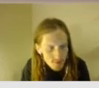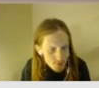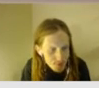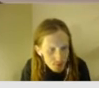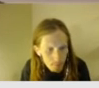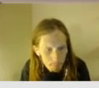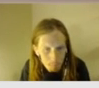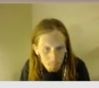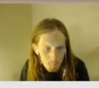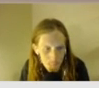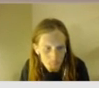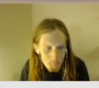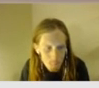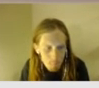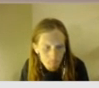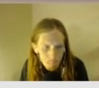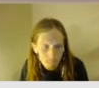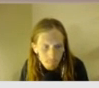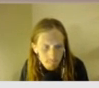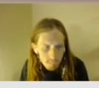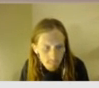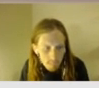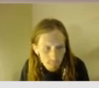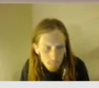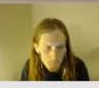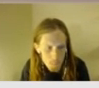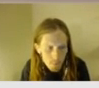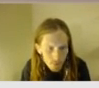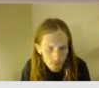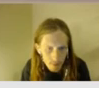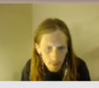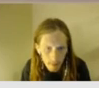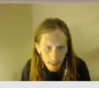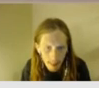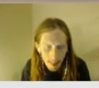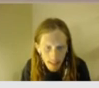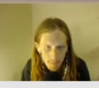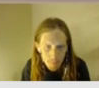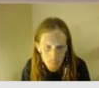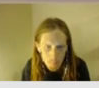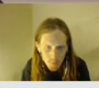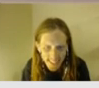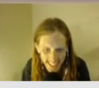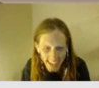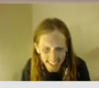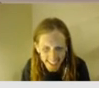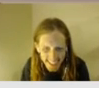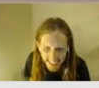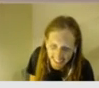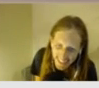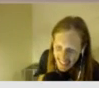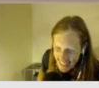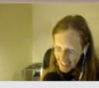shots of like family sitting around the dinner table all looking at their own devices, but that photo has been made now many times, so we got that. Yeah. Show something new,